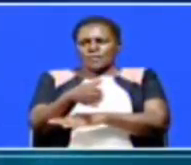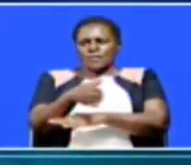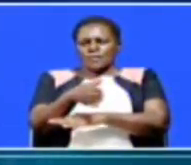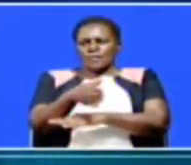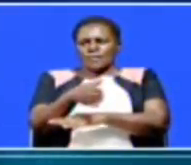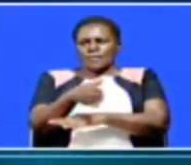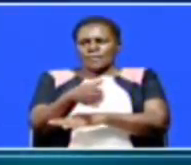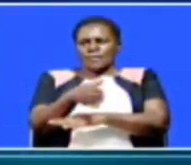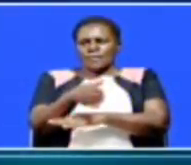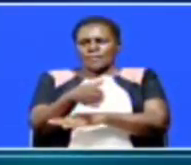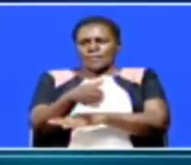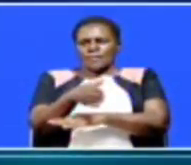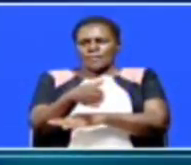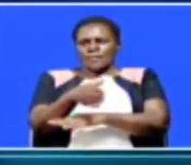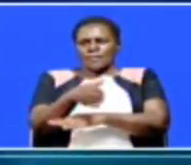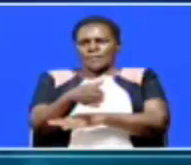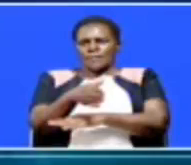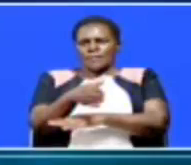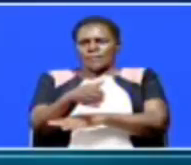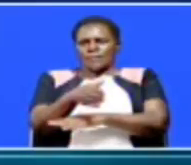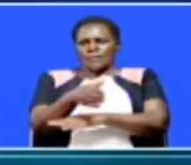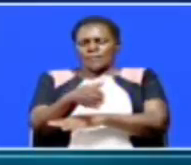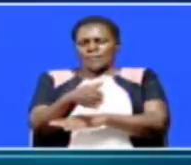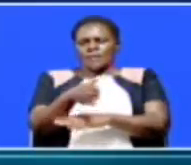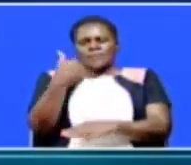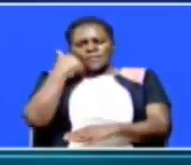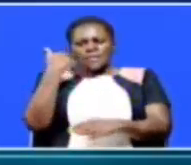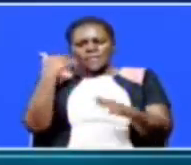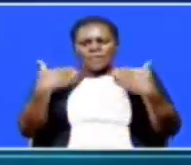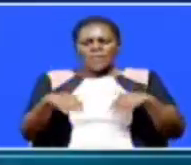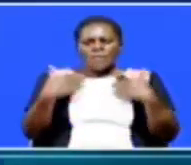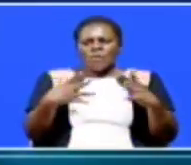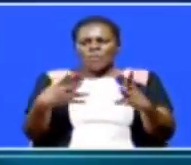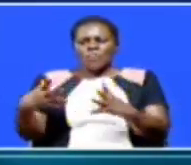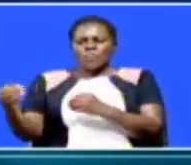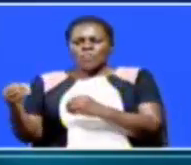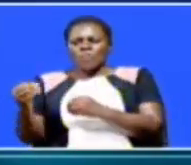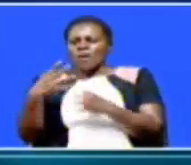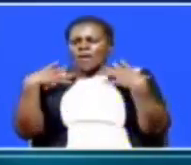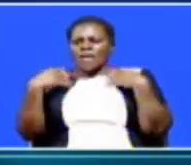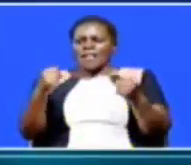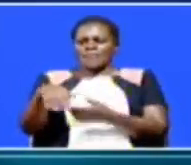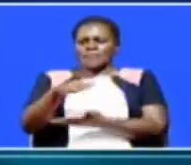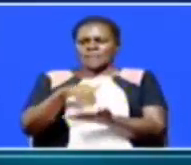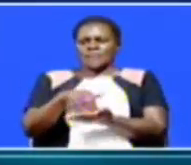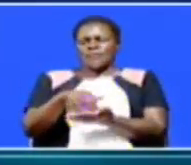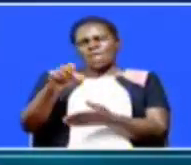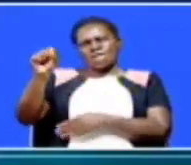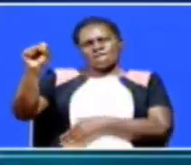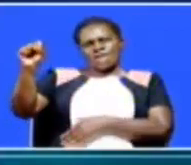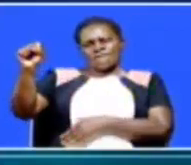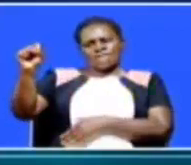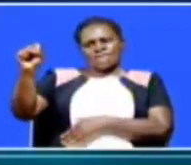the area. The Kabaron, the casualties have gone to Kabaron Health Center. I'm being told right now around five of